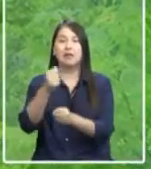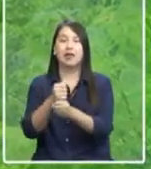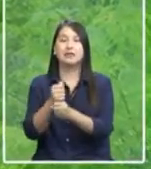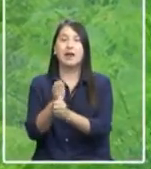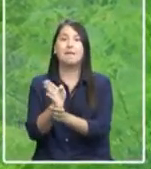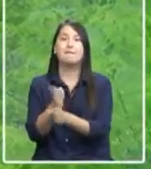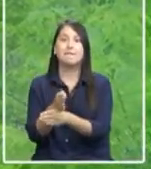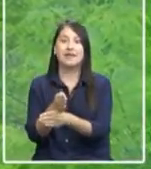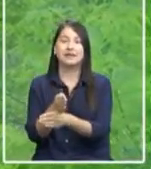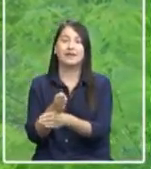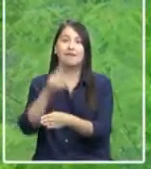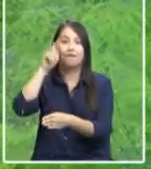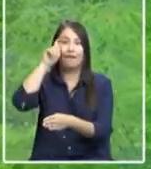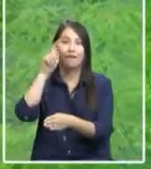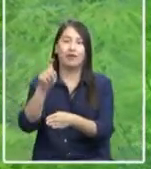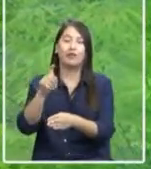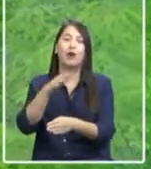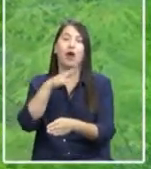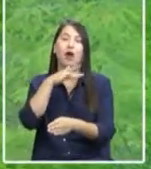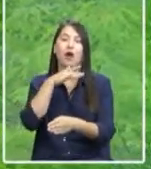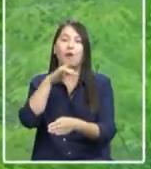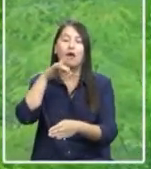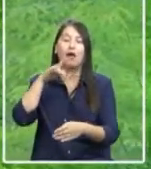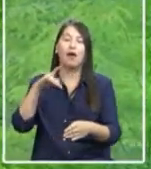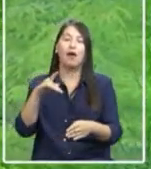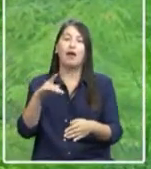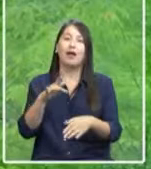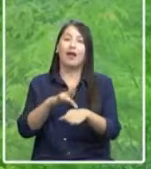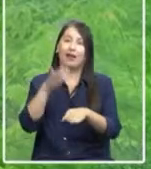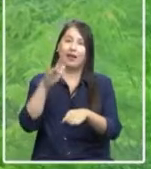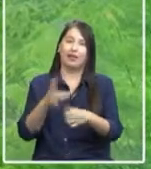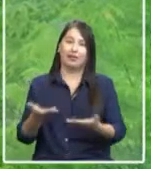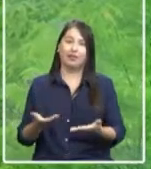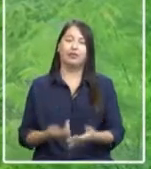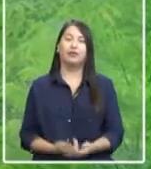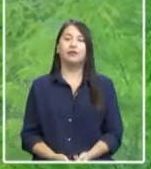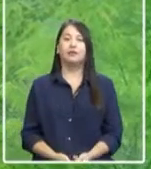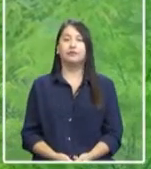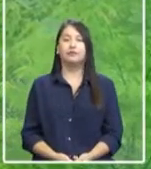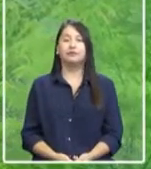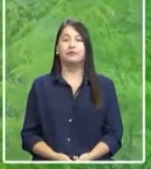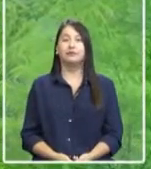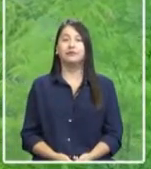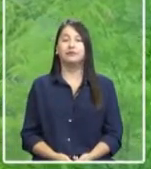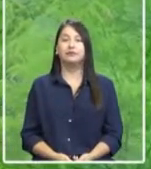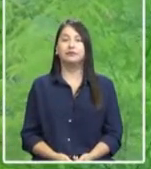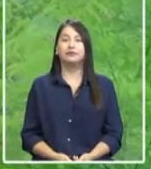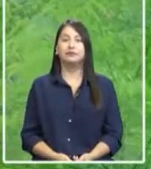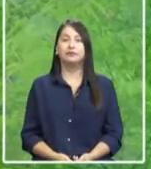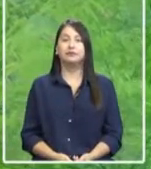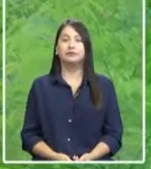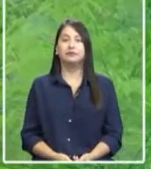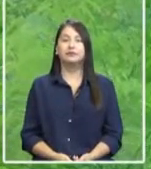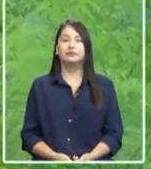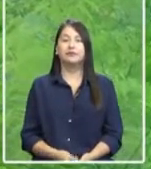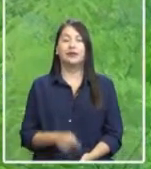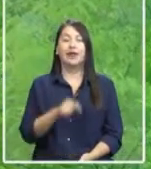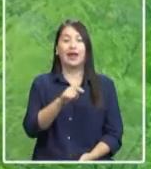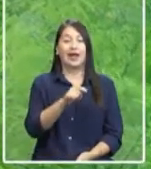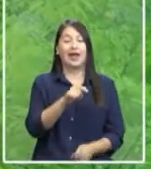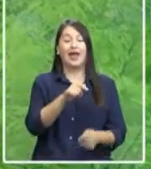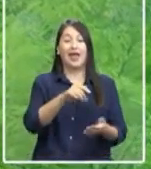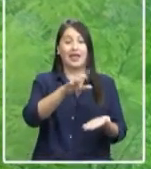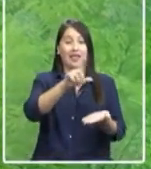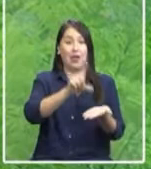more geared toward warm waters. In the tropics, however, where the